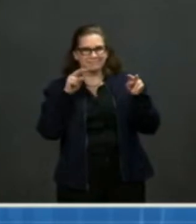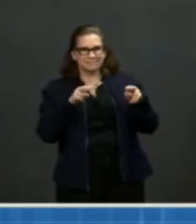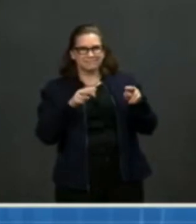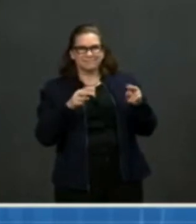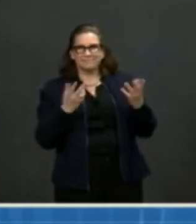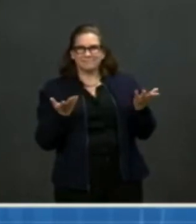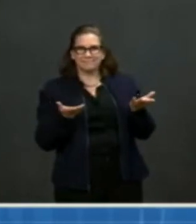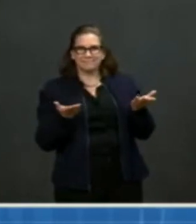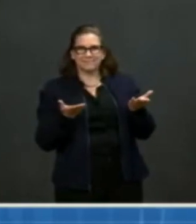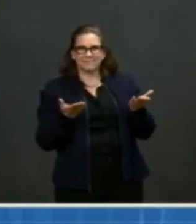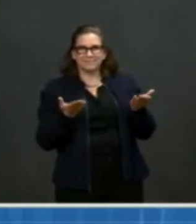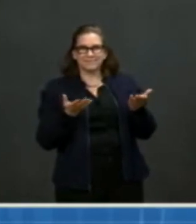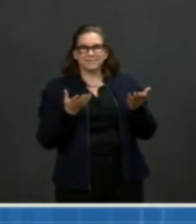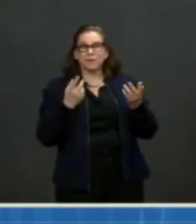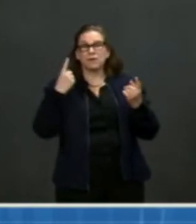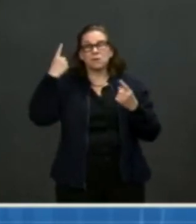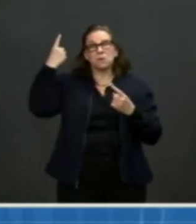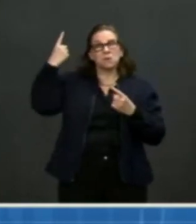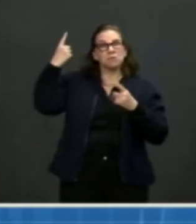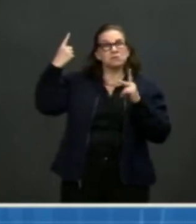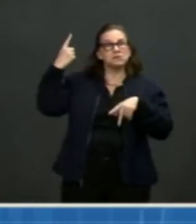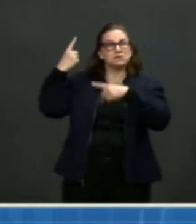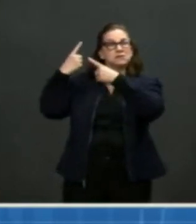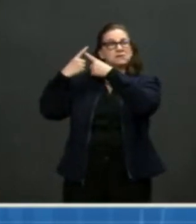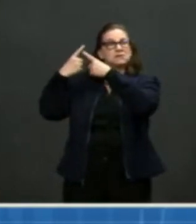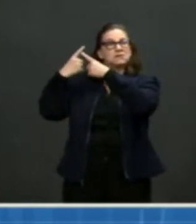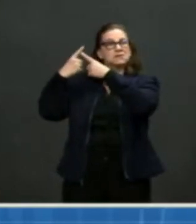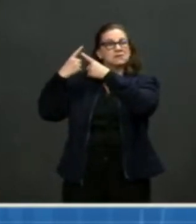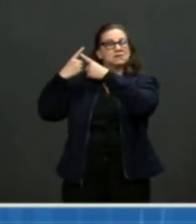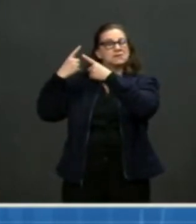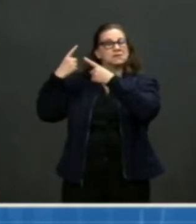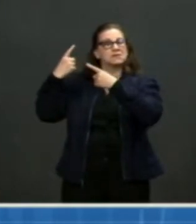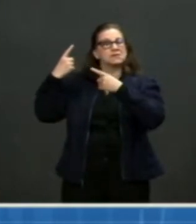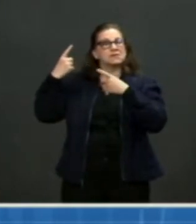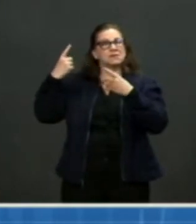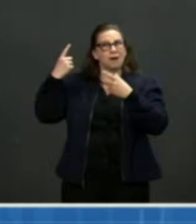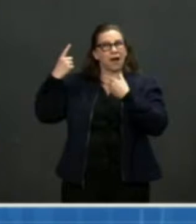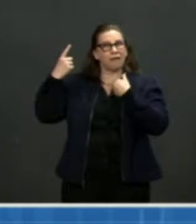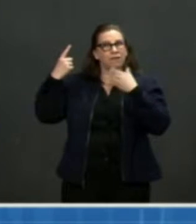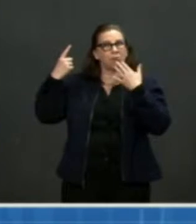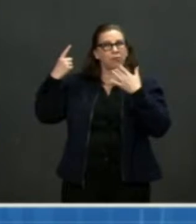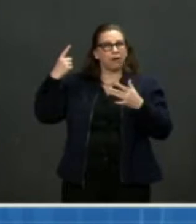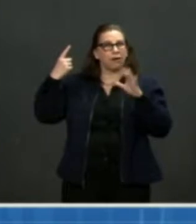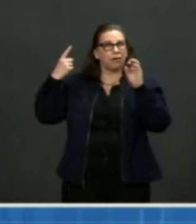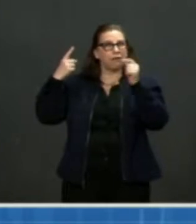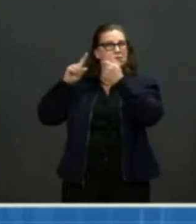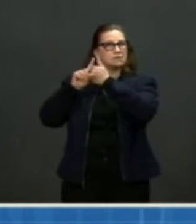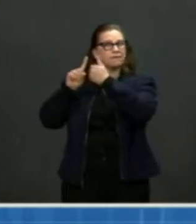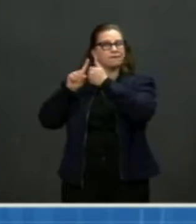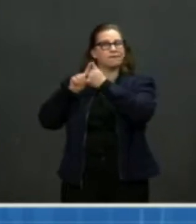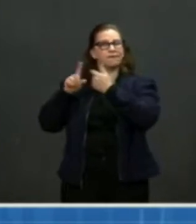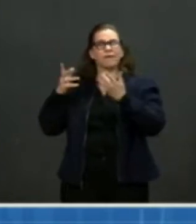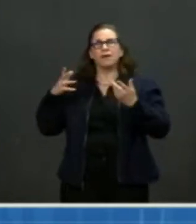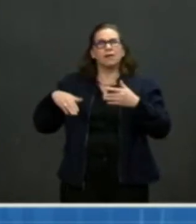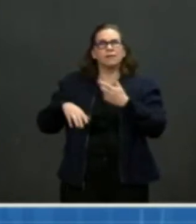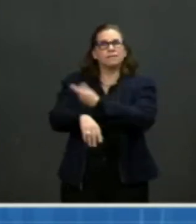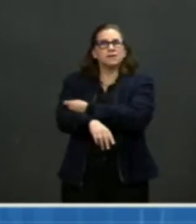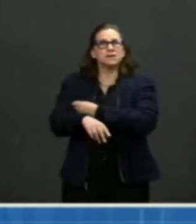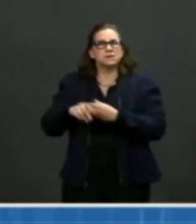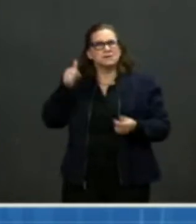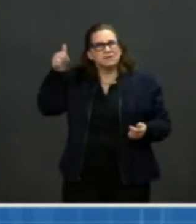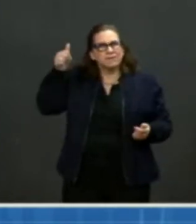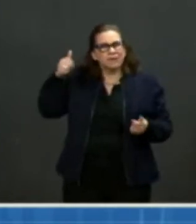in society. And the European Medicines Agency, the EMA, indicated in